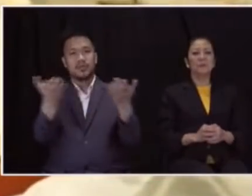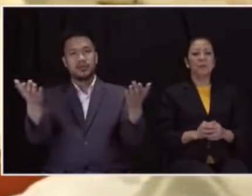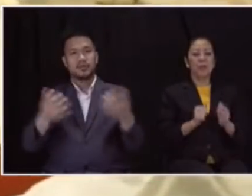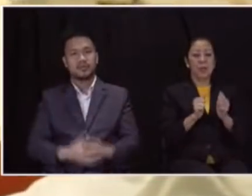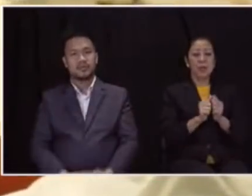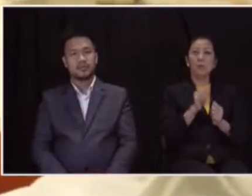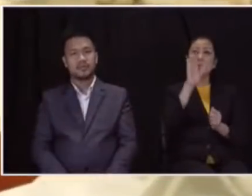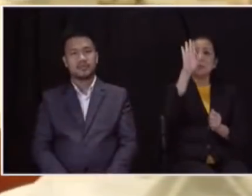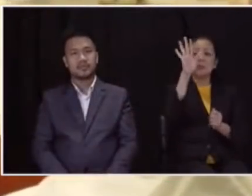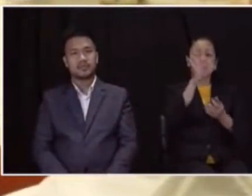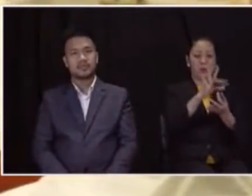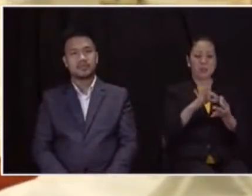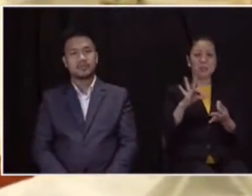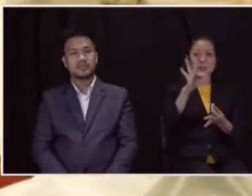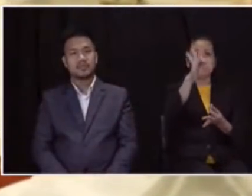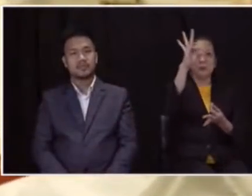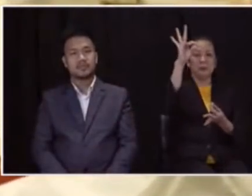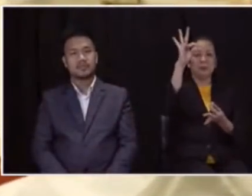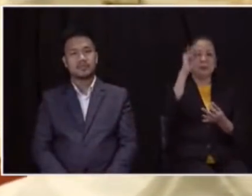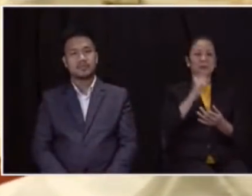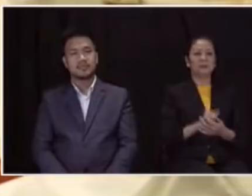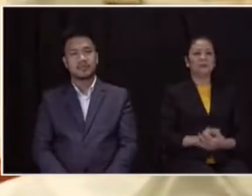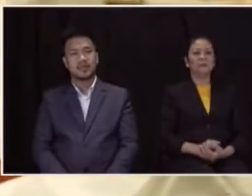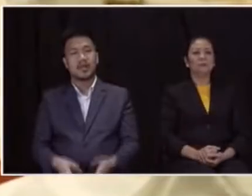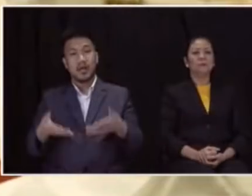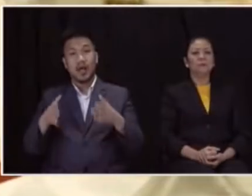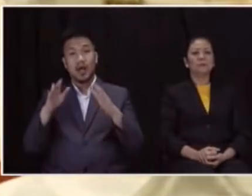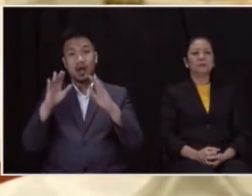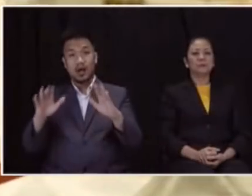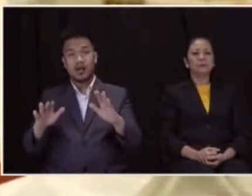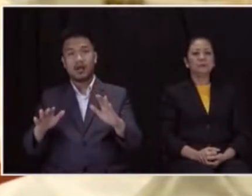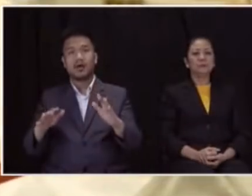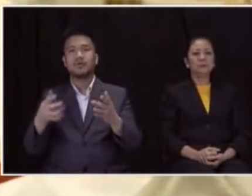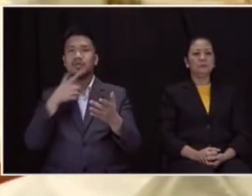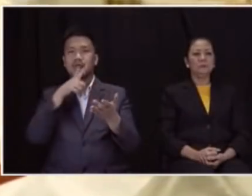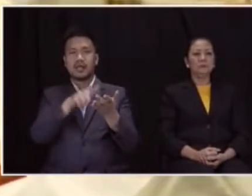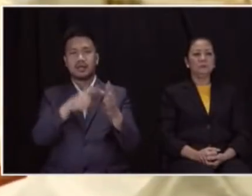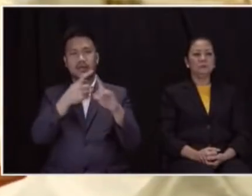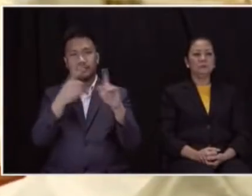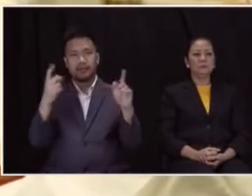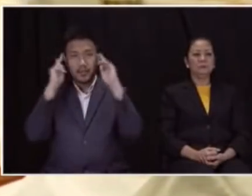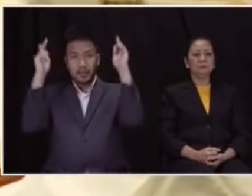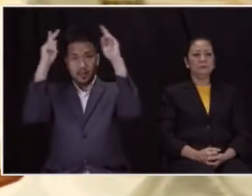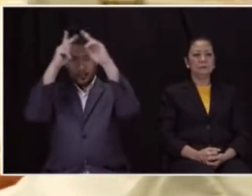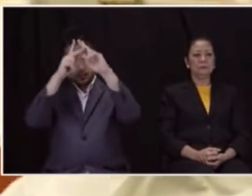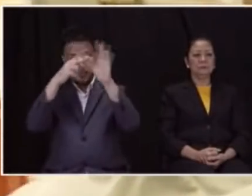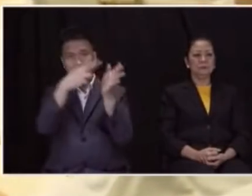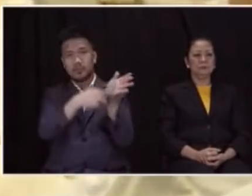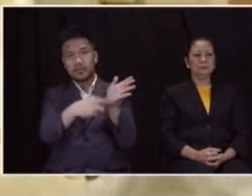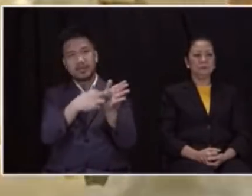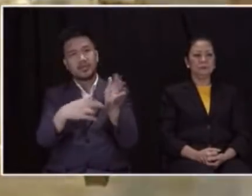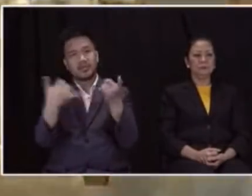your spirit. Let the apostolic letter from the Holy See be read.